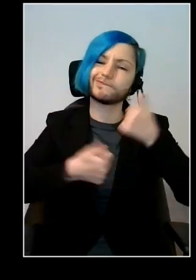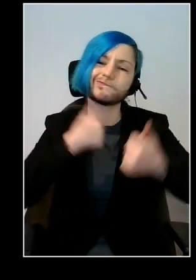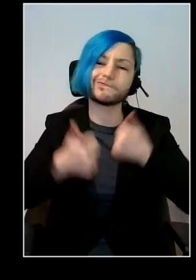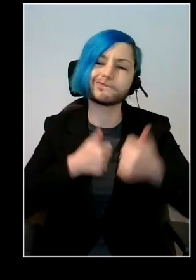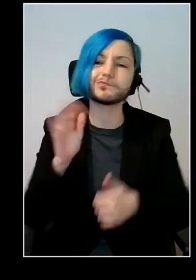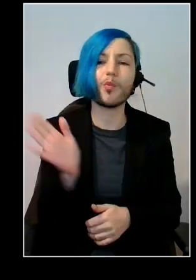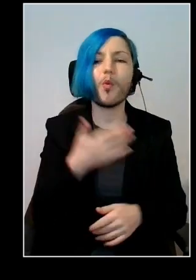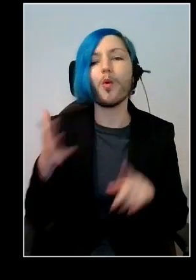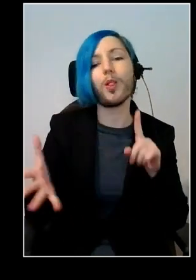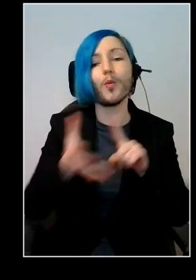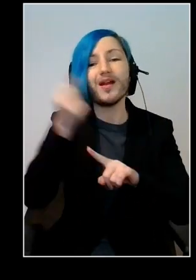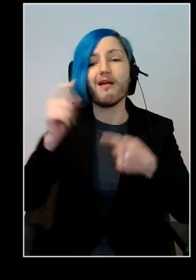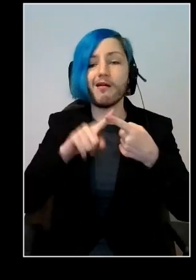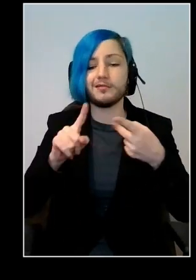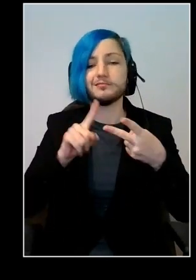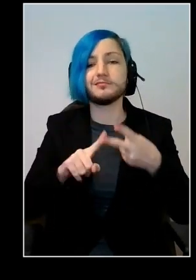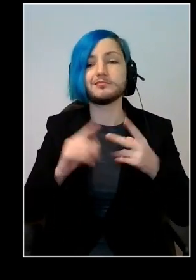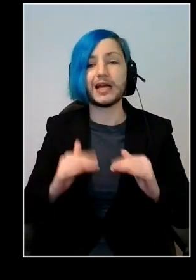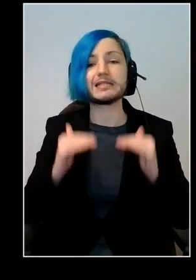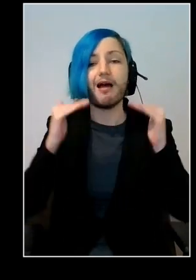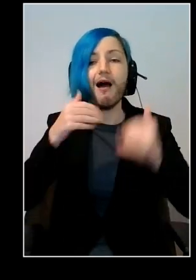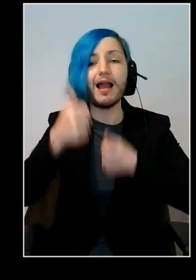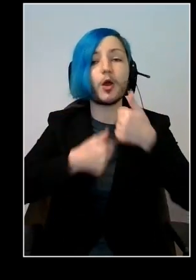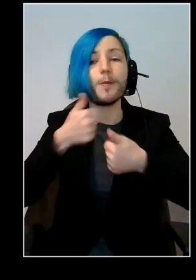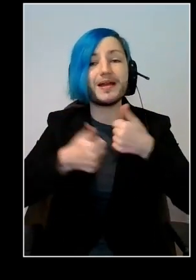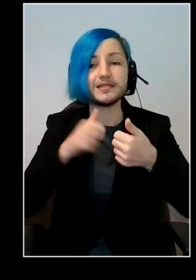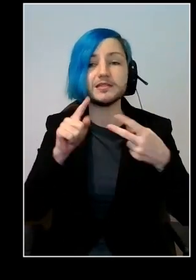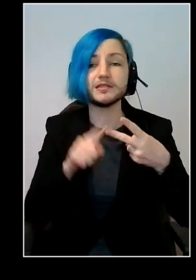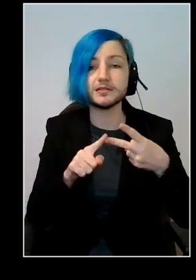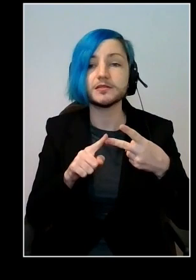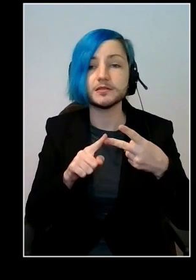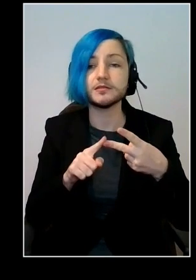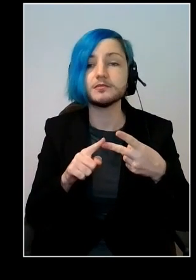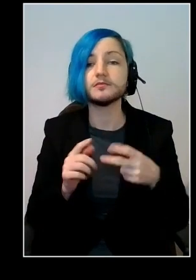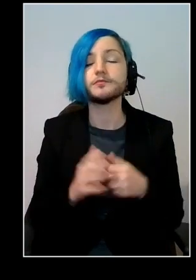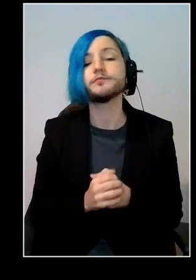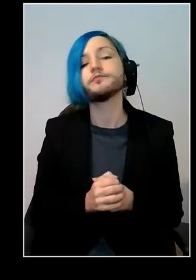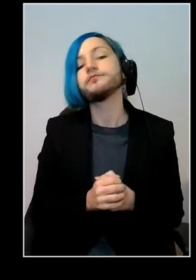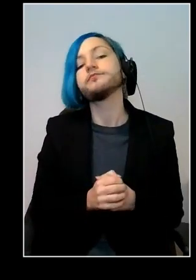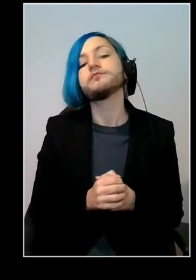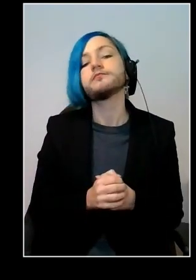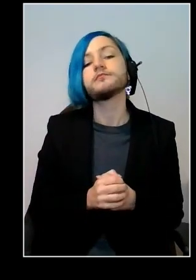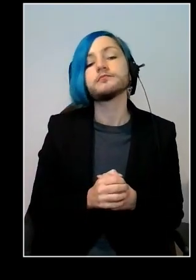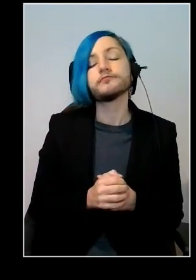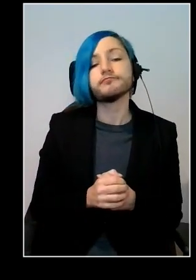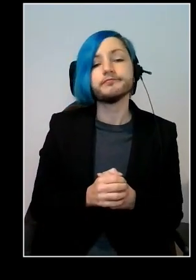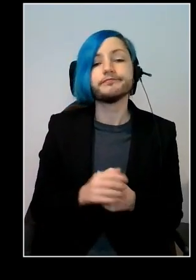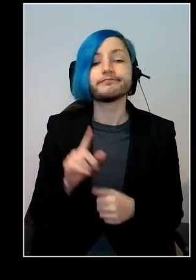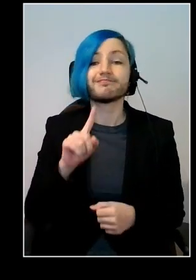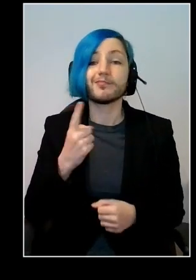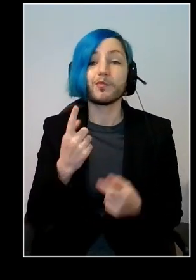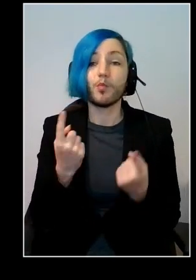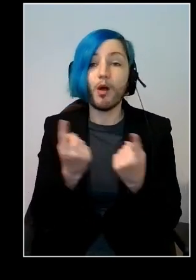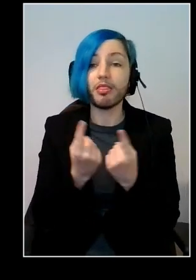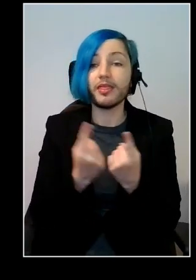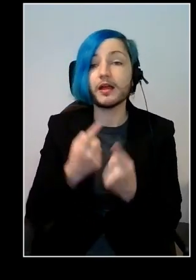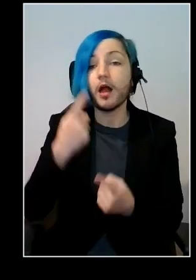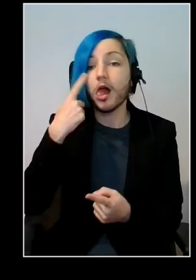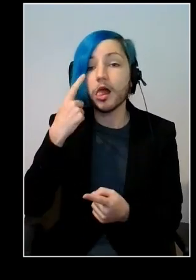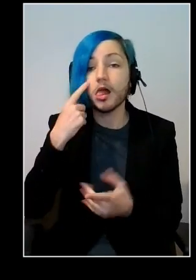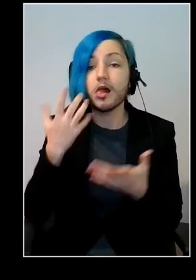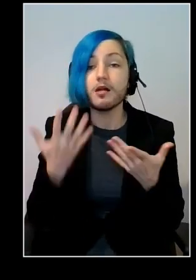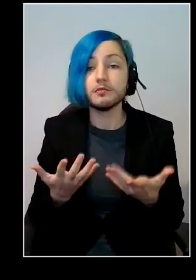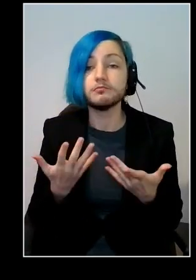highly commended awards. One of the things that we look at today is, as the